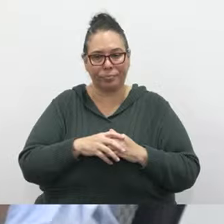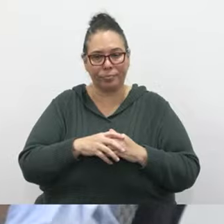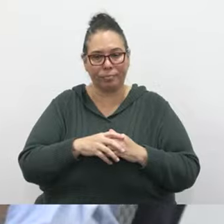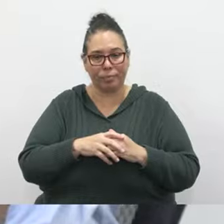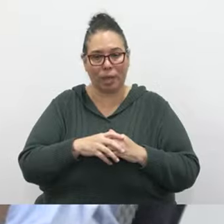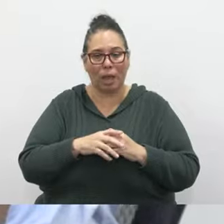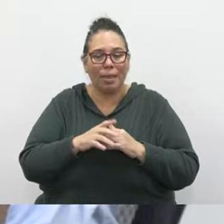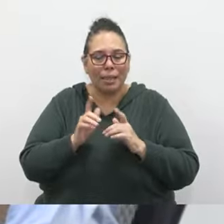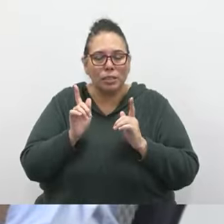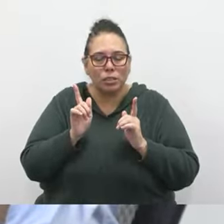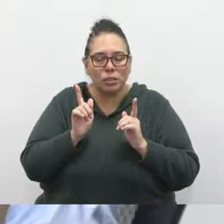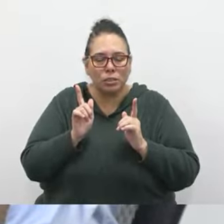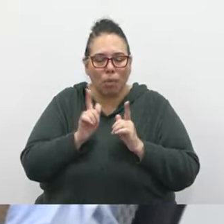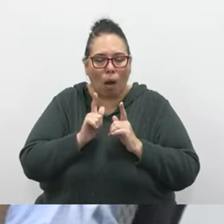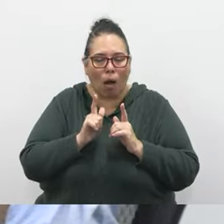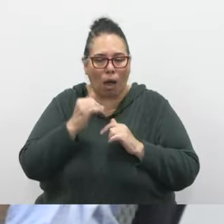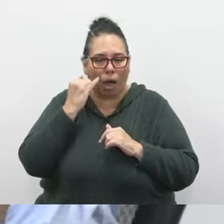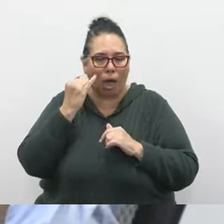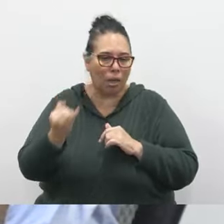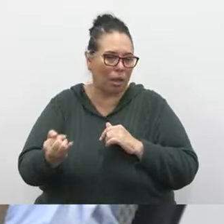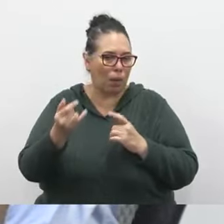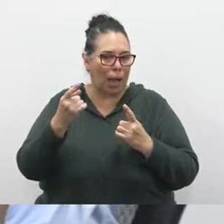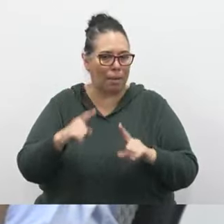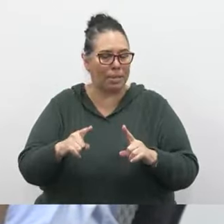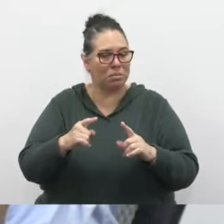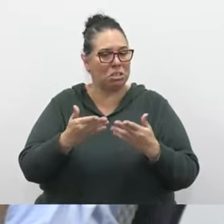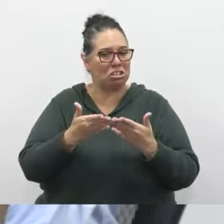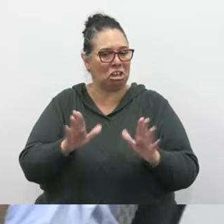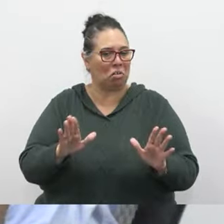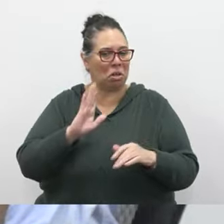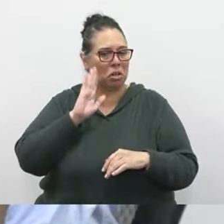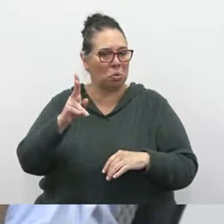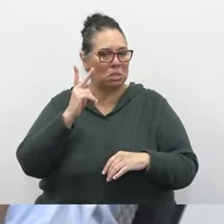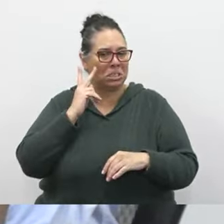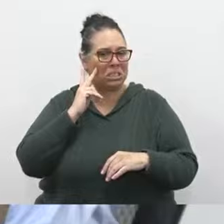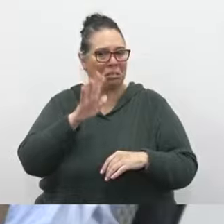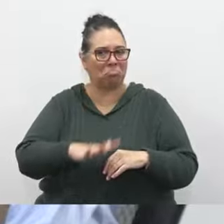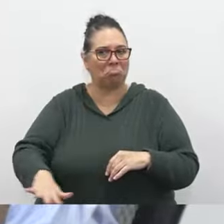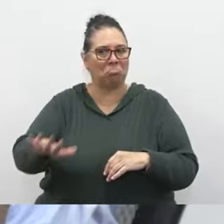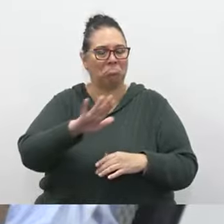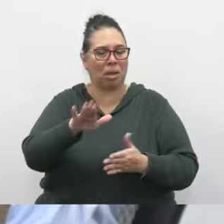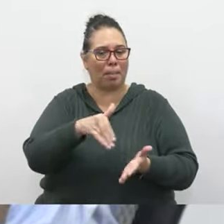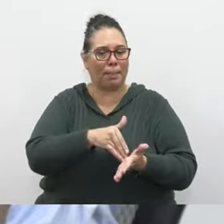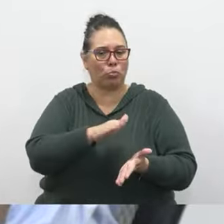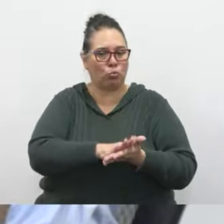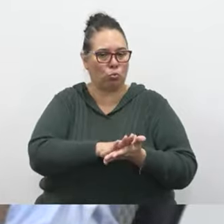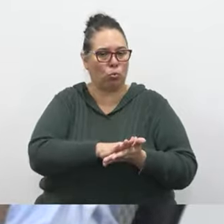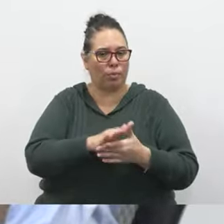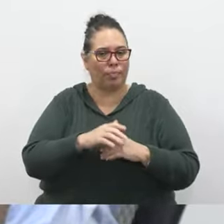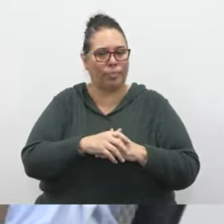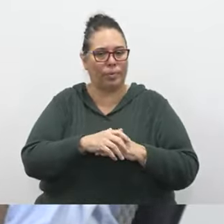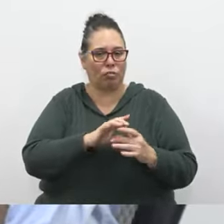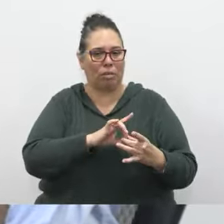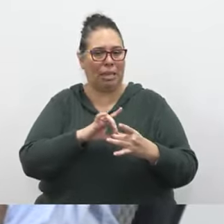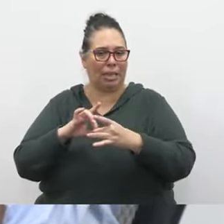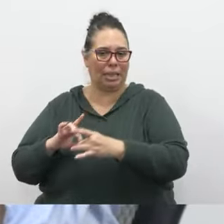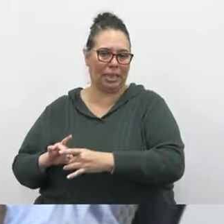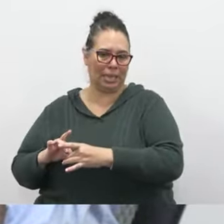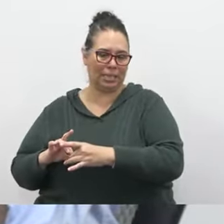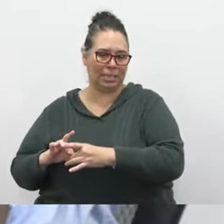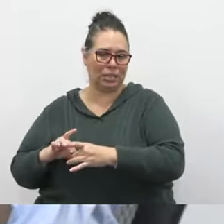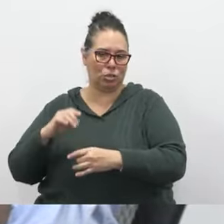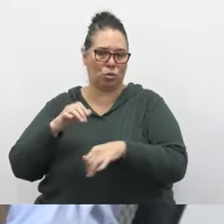just a small glimpse as to what happens, but generally that's what you'll see across most of our middle school campuses as it relates to our common